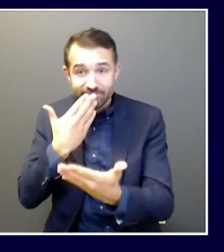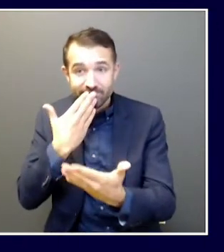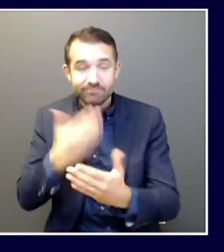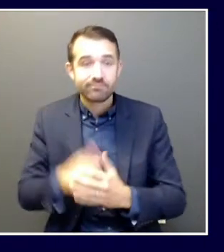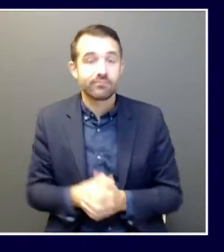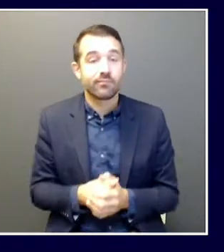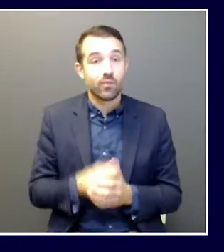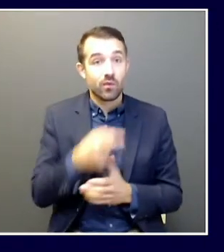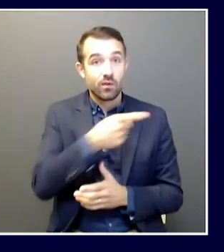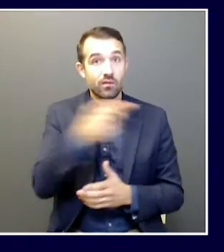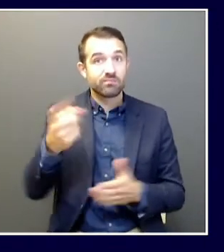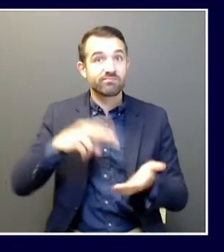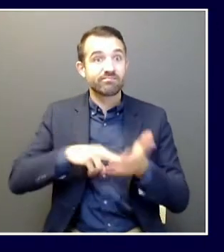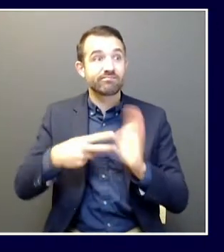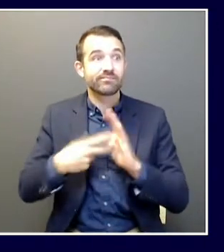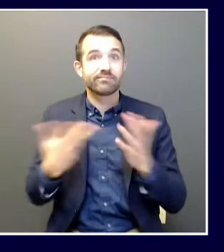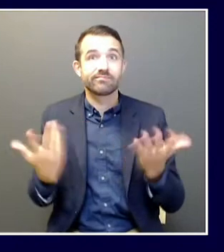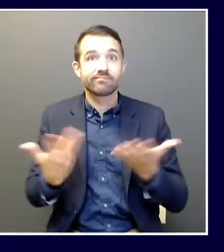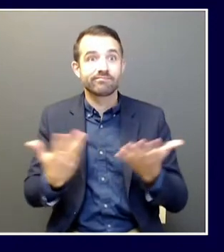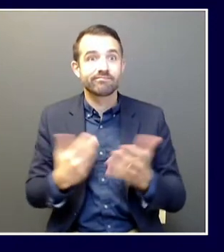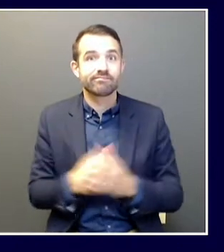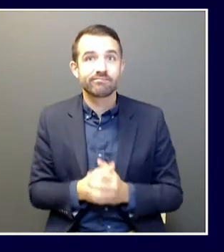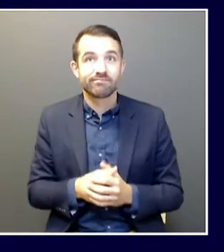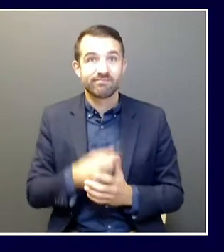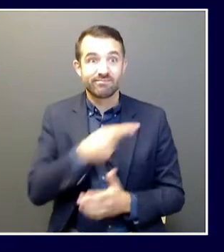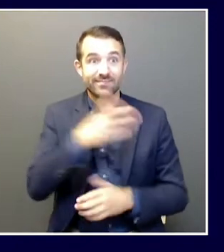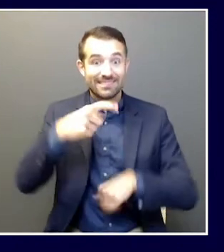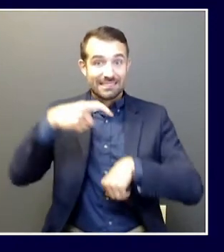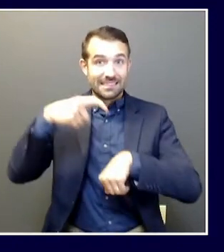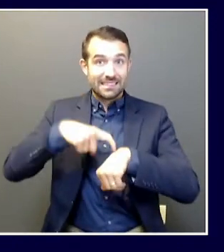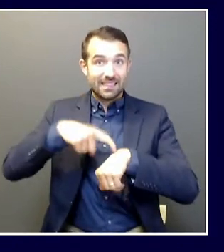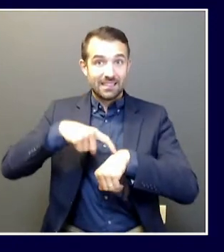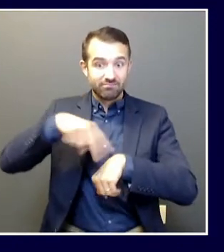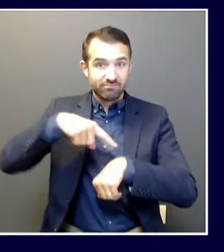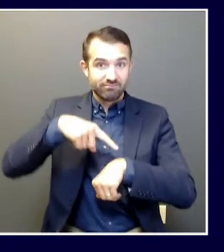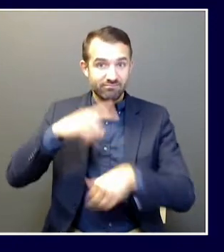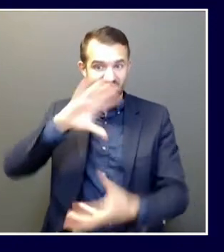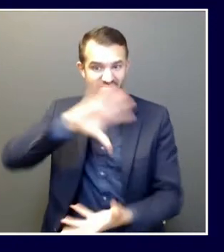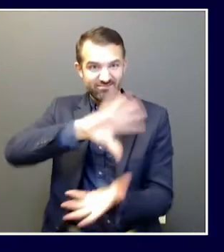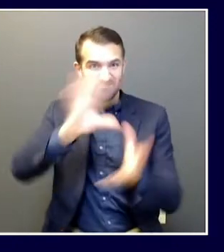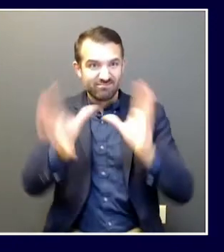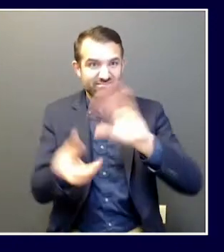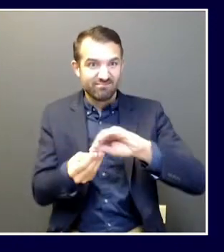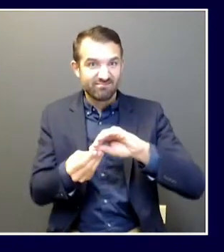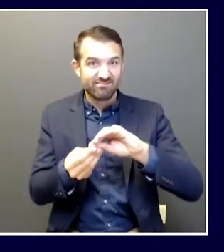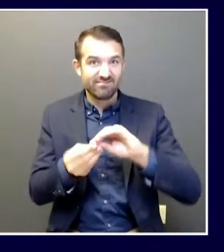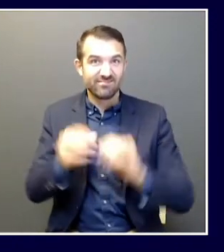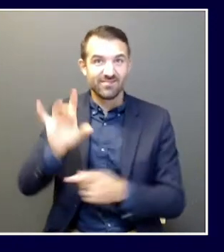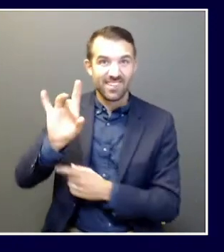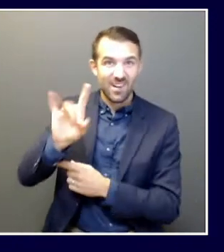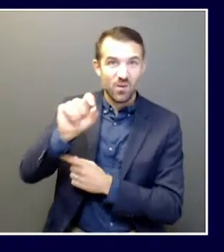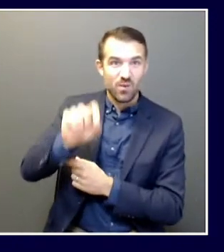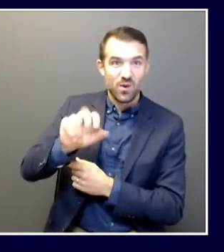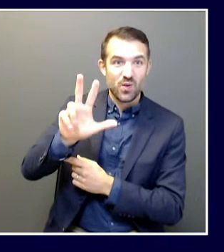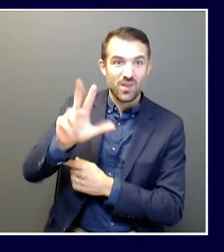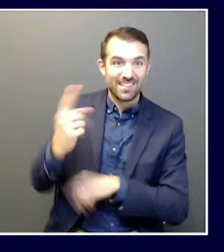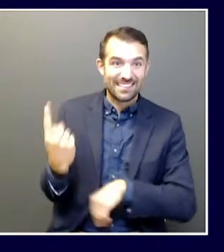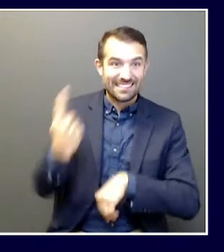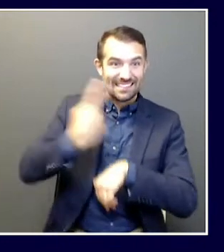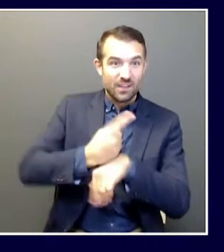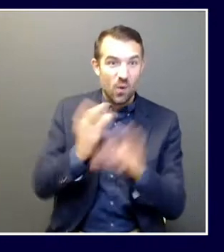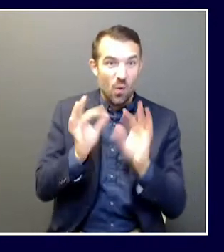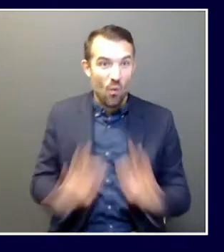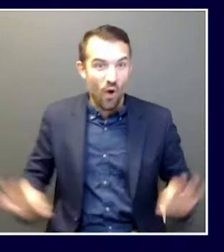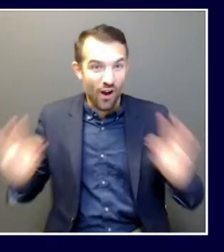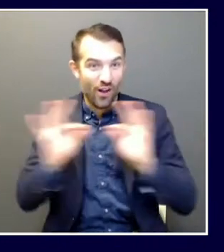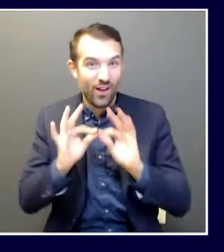of 8.3 days with us throughout this pandemic, hearing about the latest with respect to COVID-19.